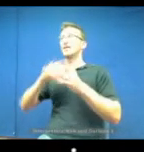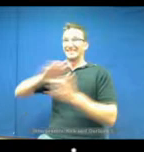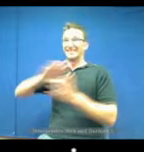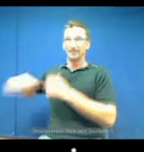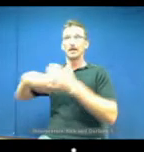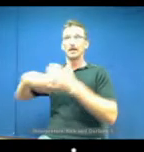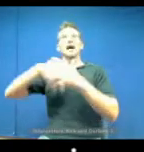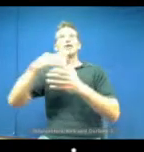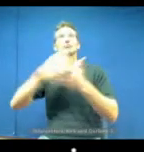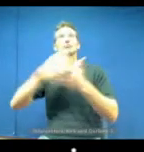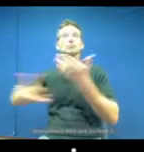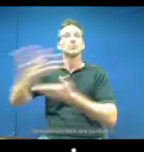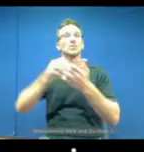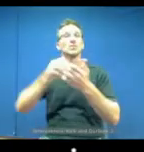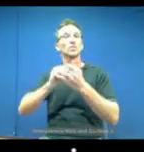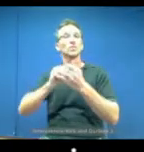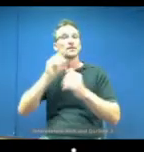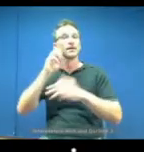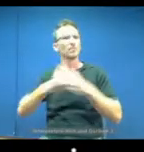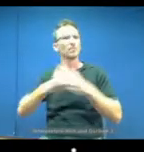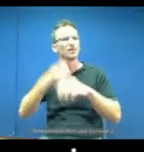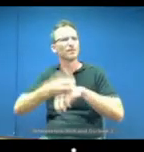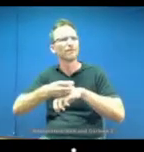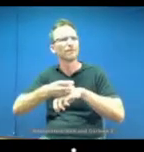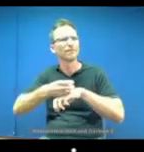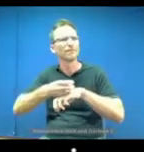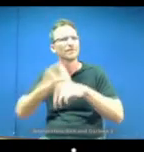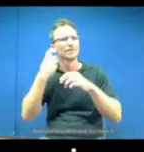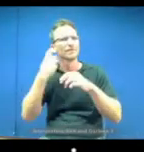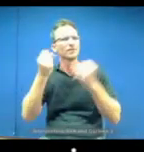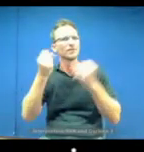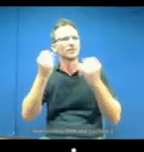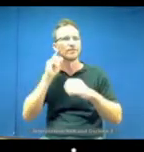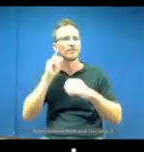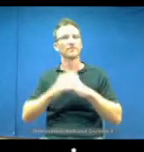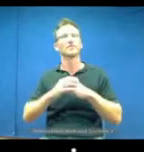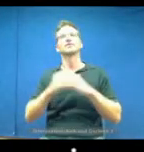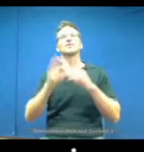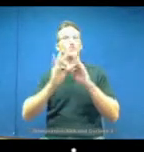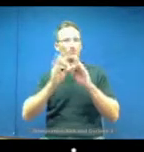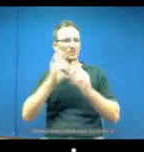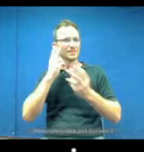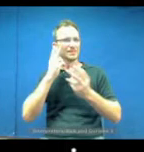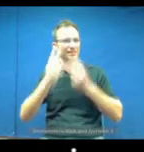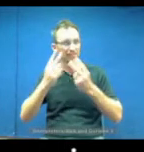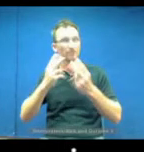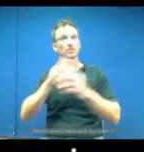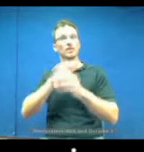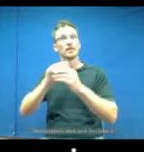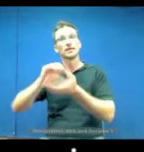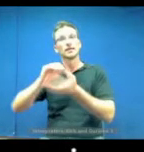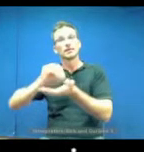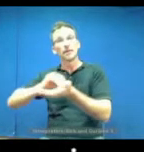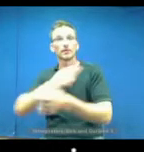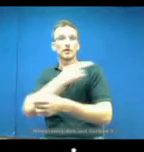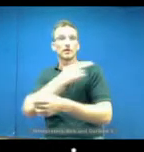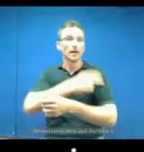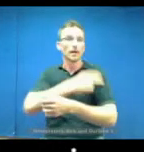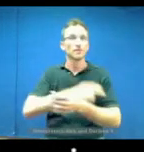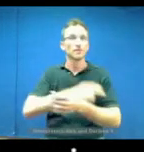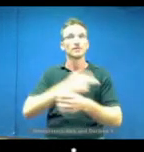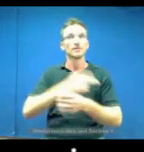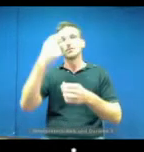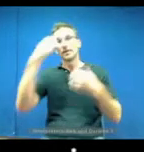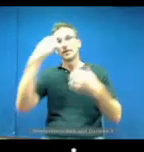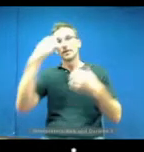So interpreters see a lot in legal settings as well as medical and therapeutic settings, and it can cause